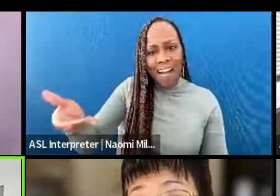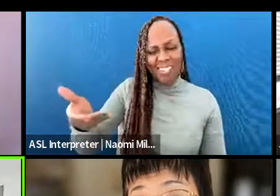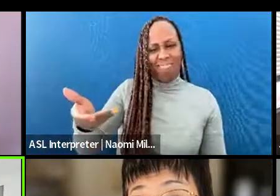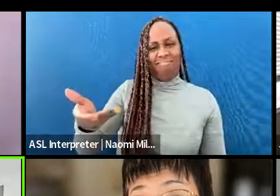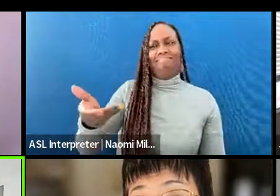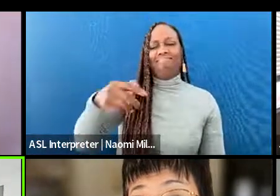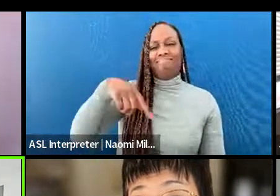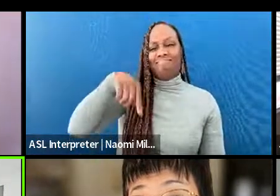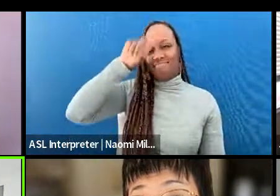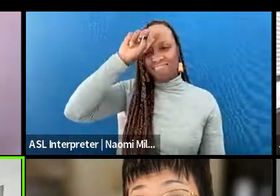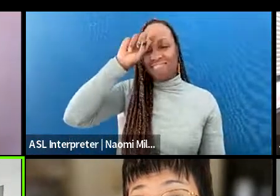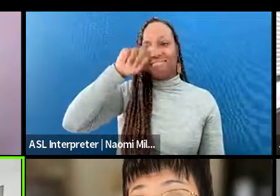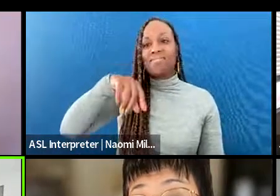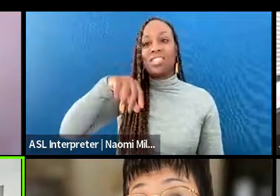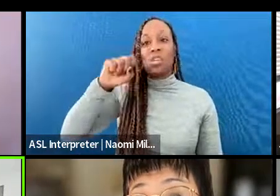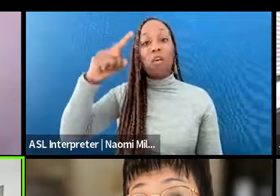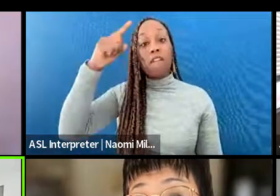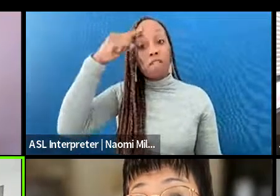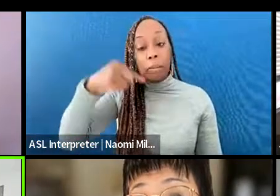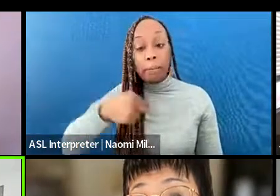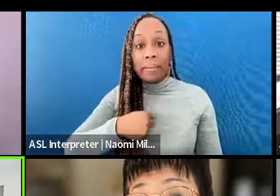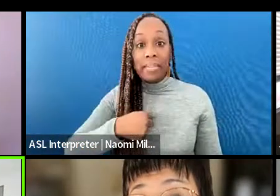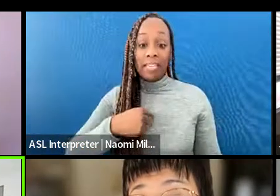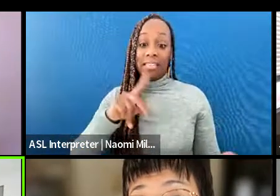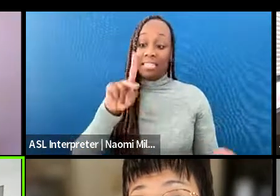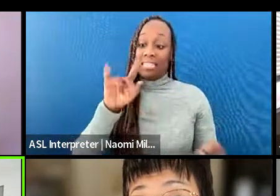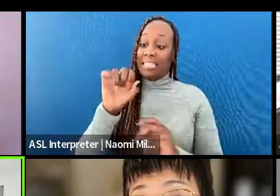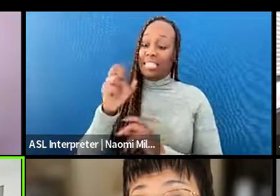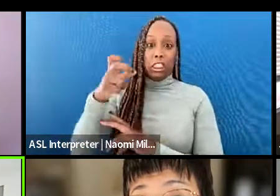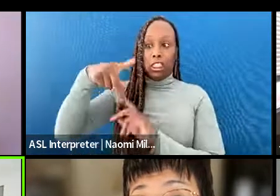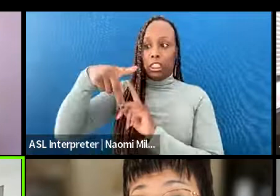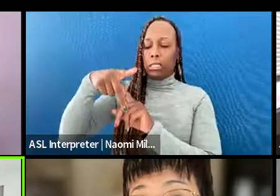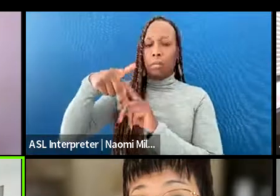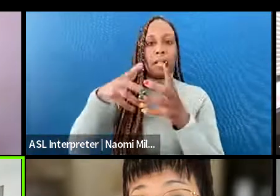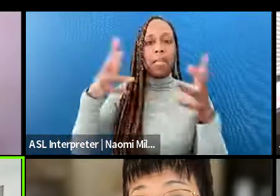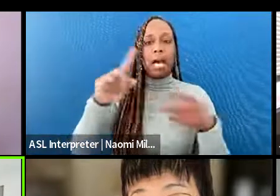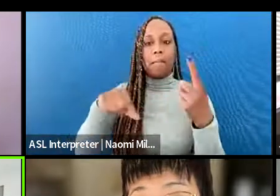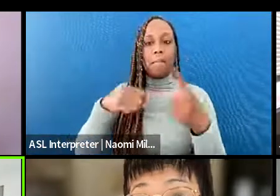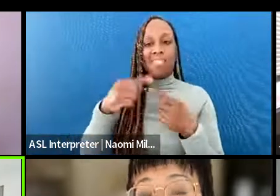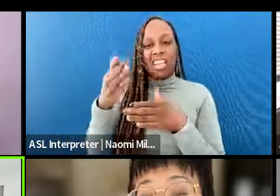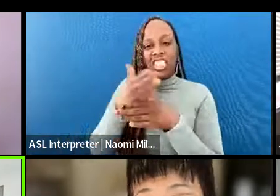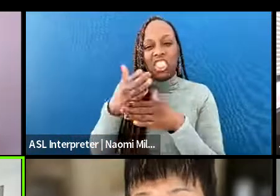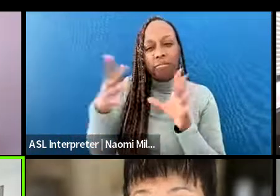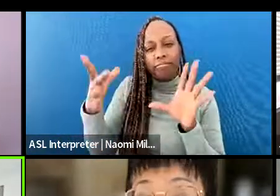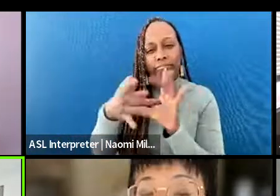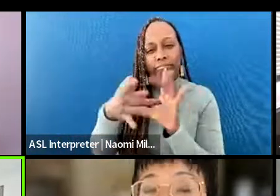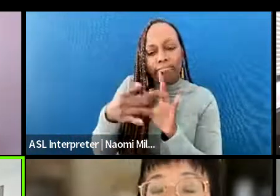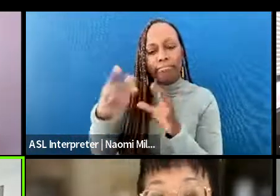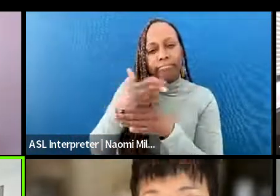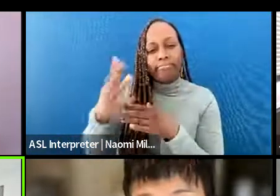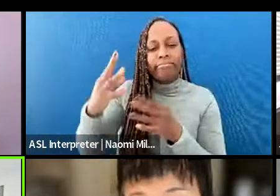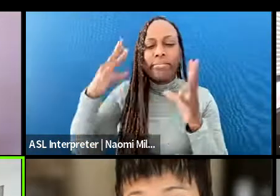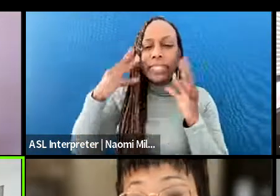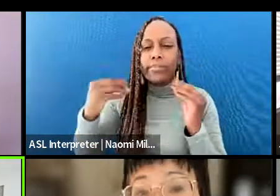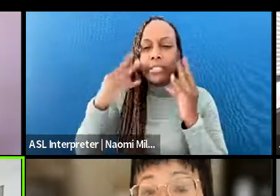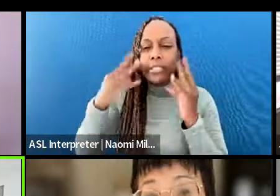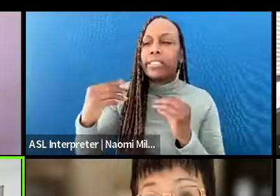so for me, so much of kinship is about that shared connection and shared experiences that we